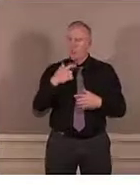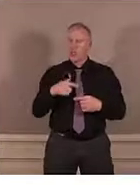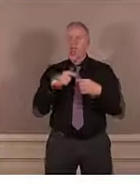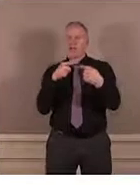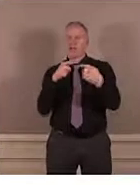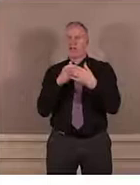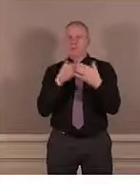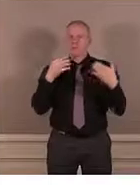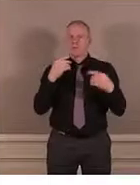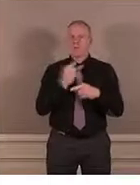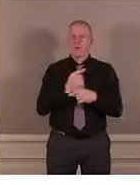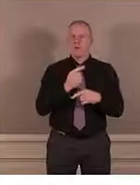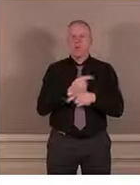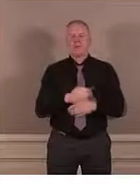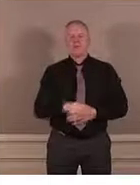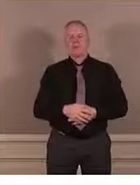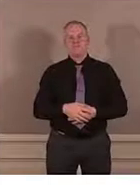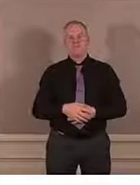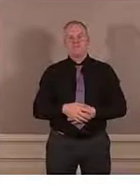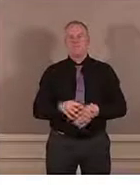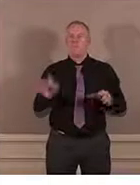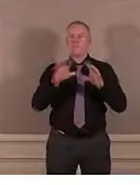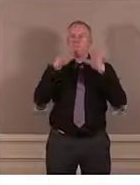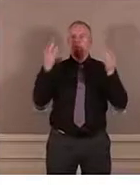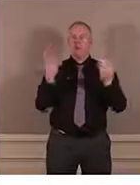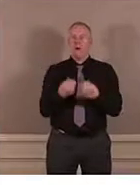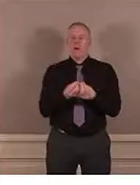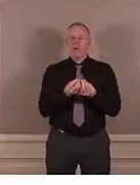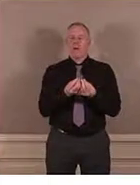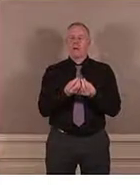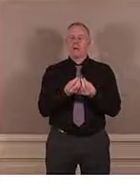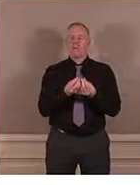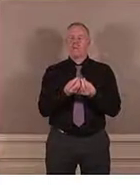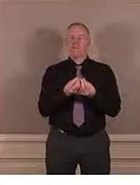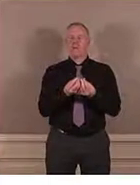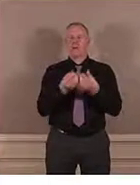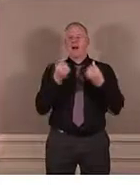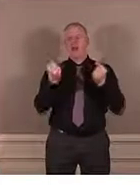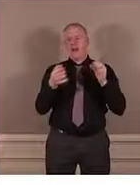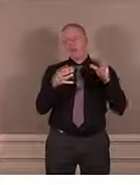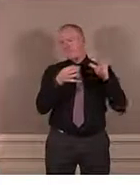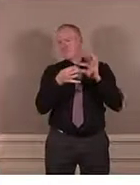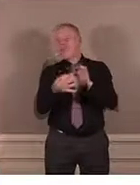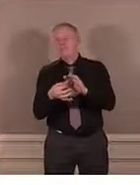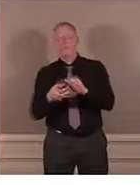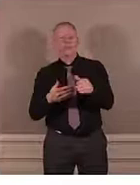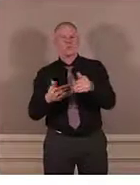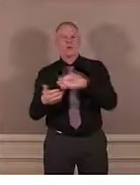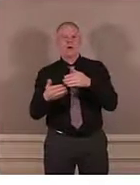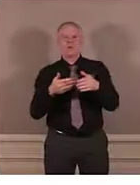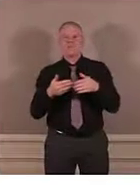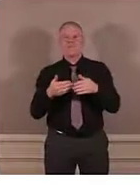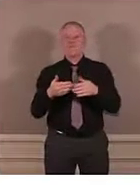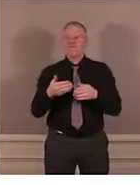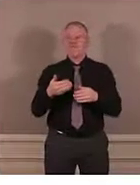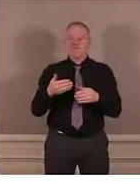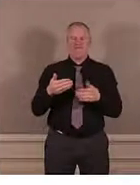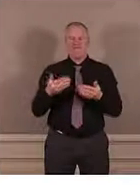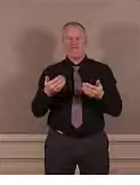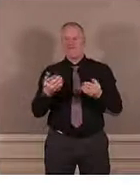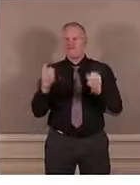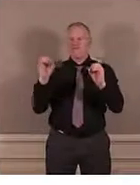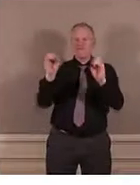challenging. The whole area is beset by the fact that there is an absence of